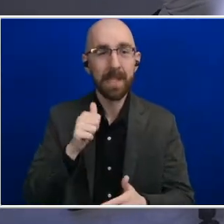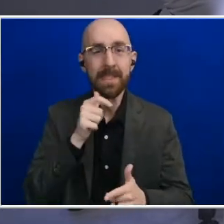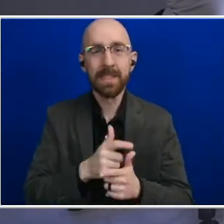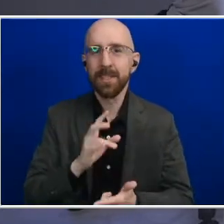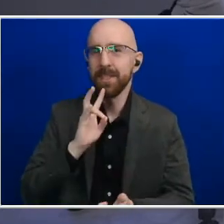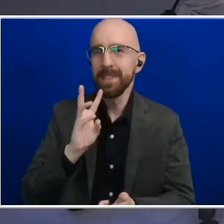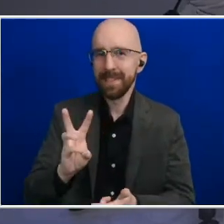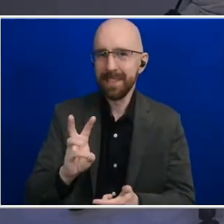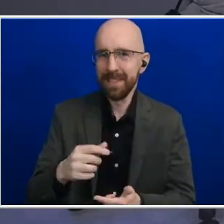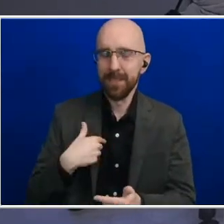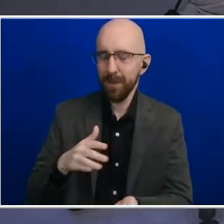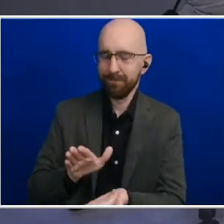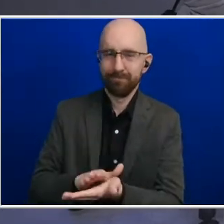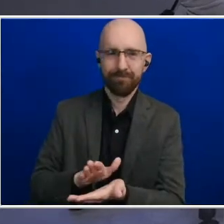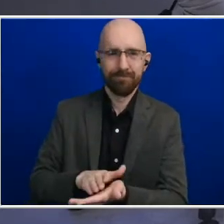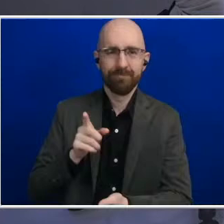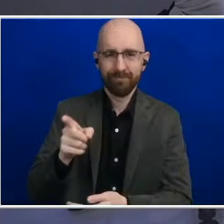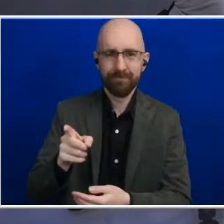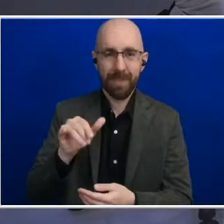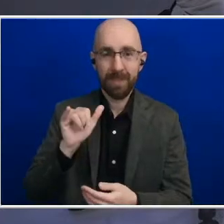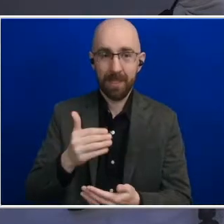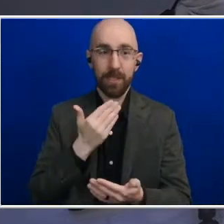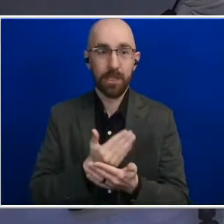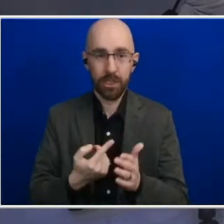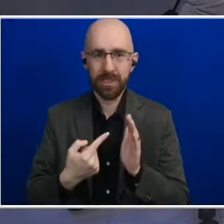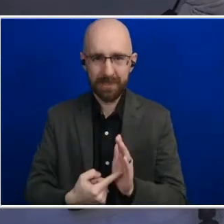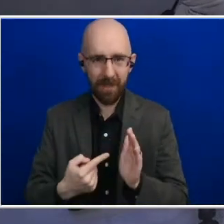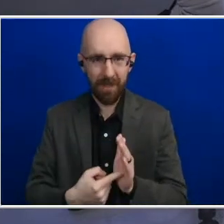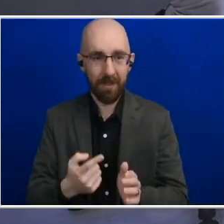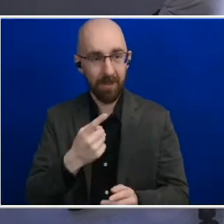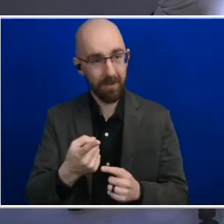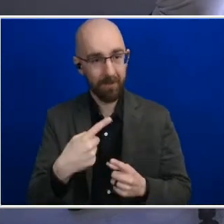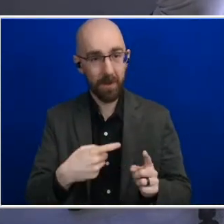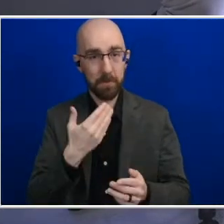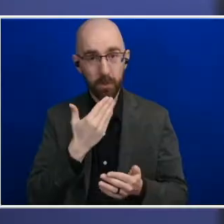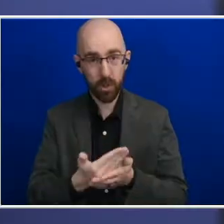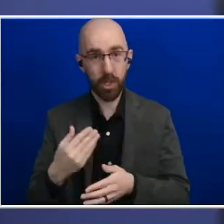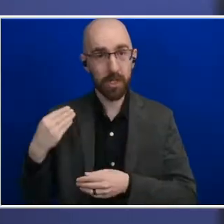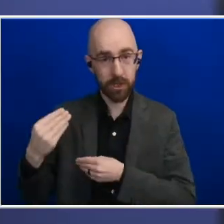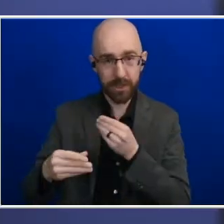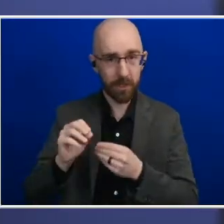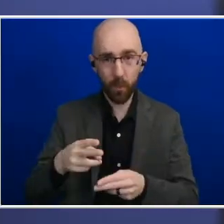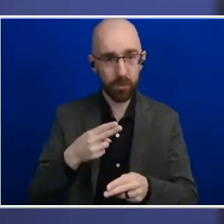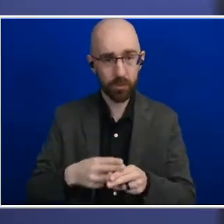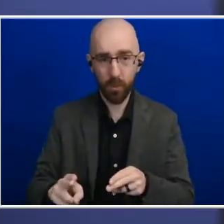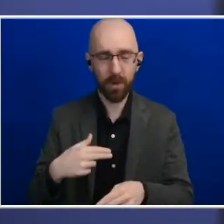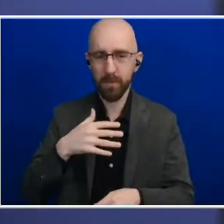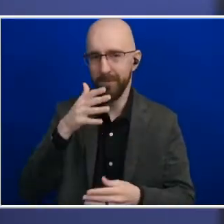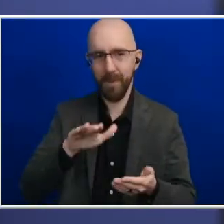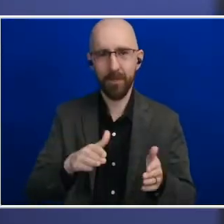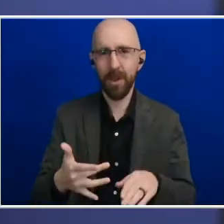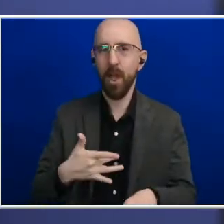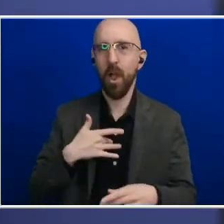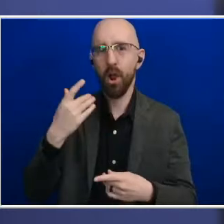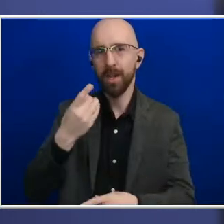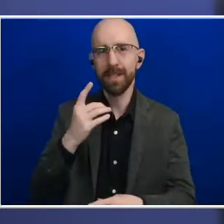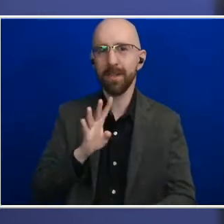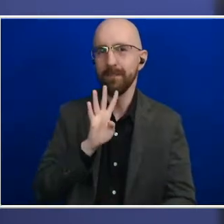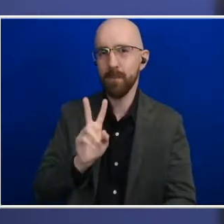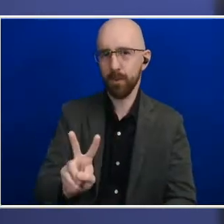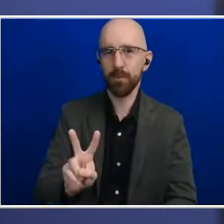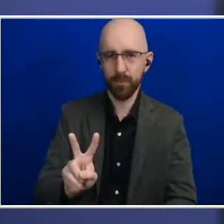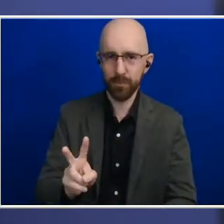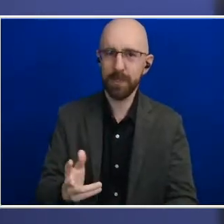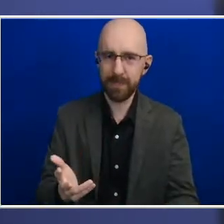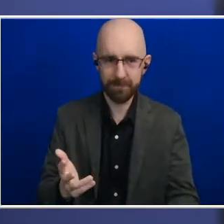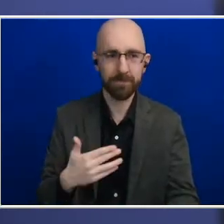because I think that's a good sign. So do you come from good long genes or short genes? No, my father died of heart disease at 42. Okay. And then my mom